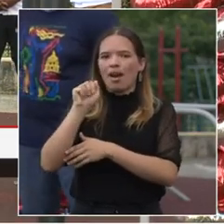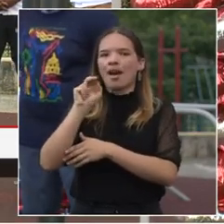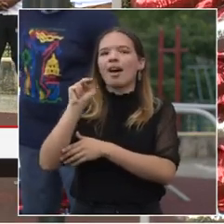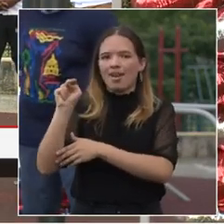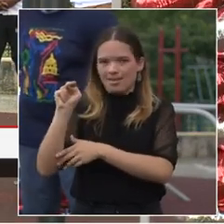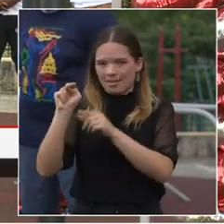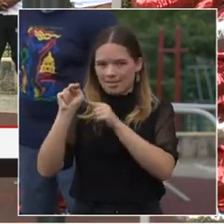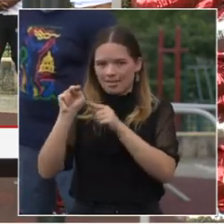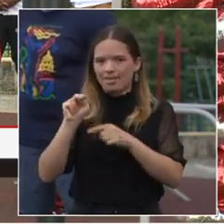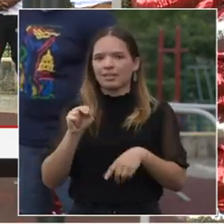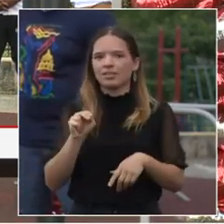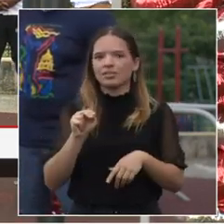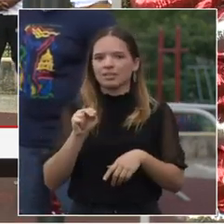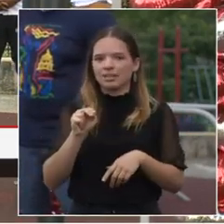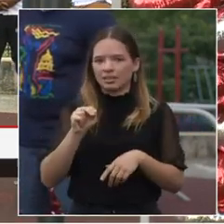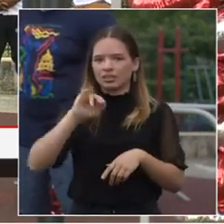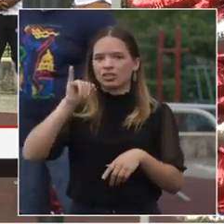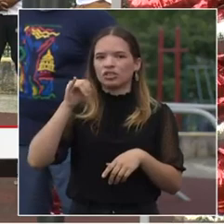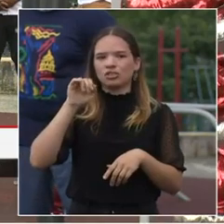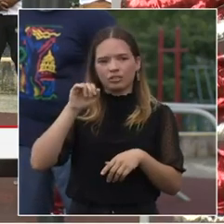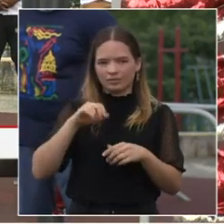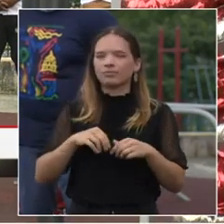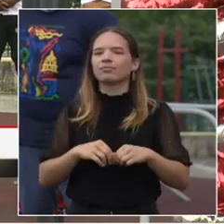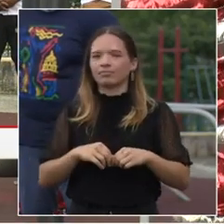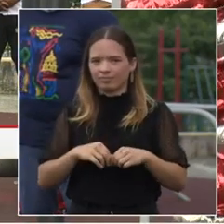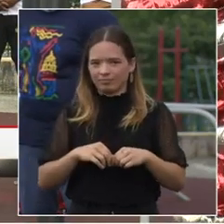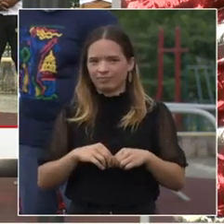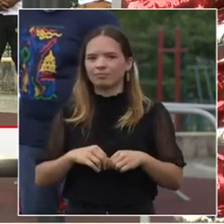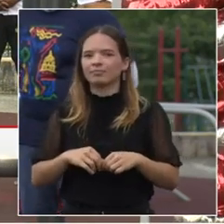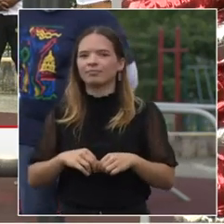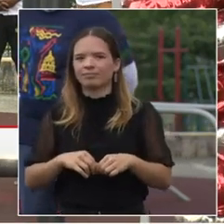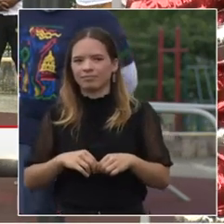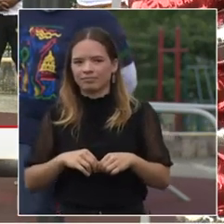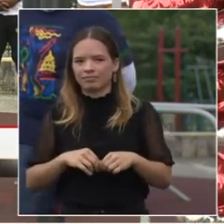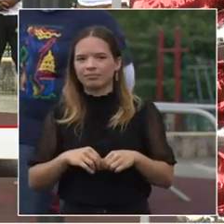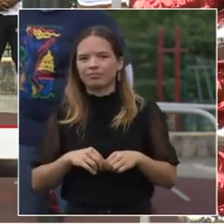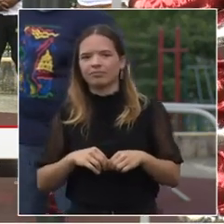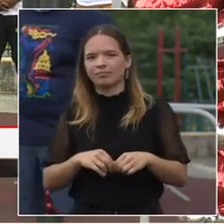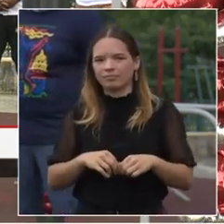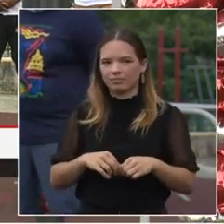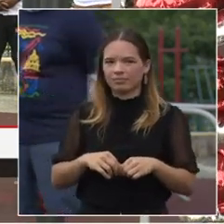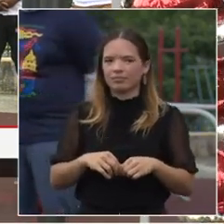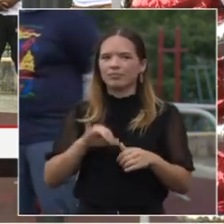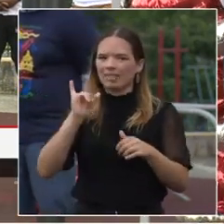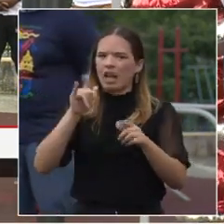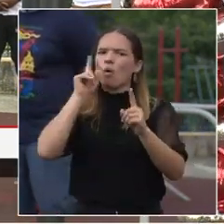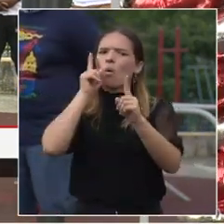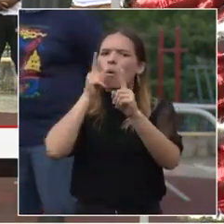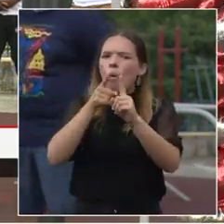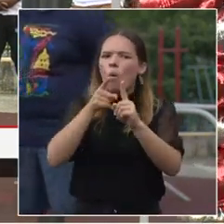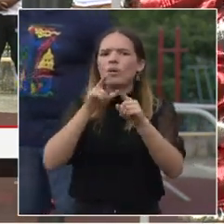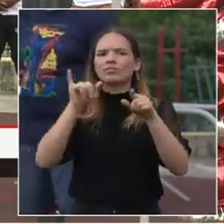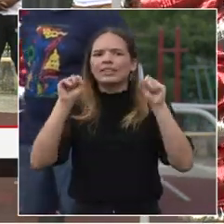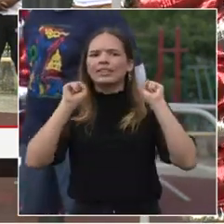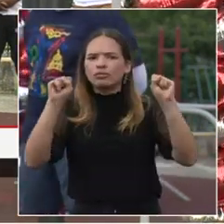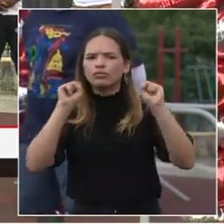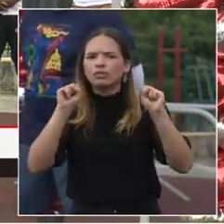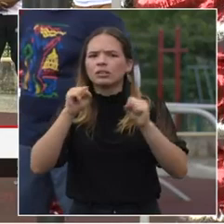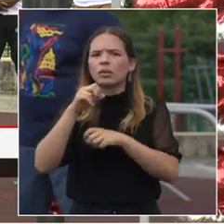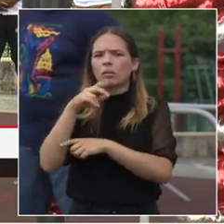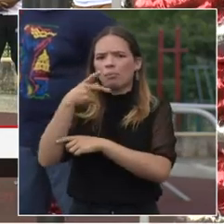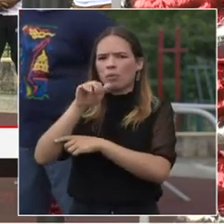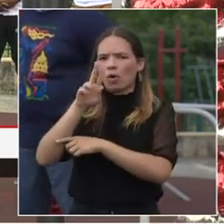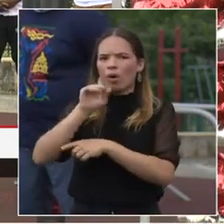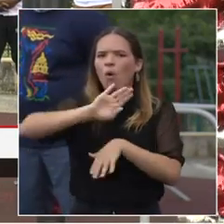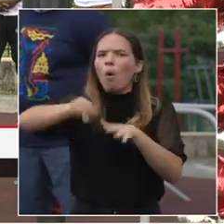that AARP has embarked on this ambitious goal of opening outdoor fitness parks in all 50 states, the